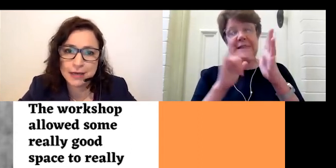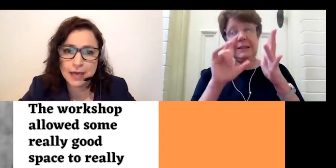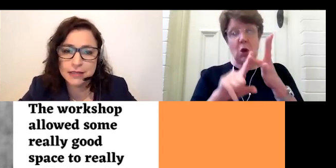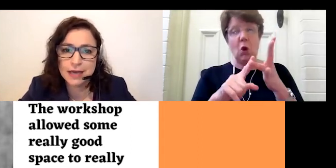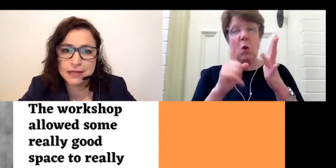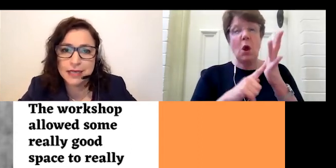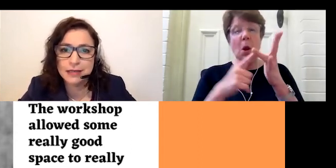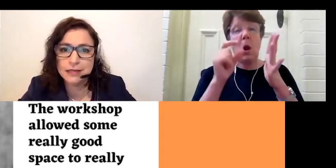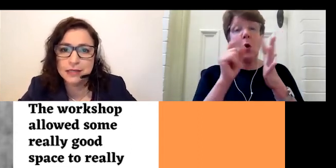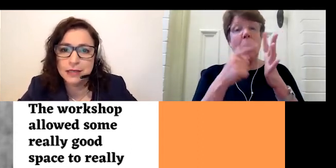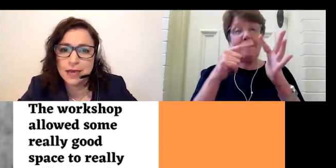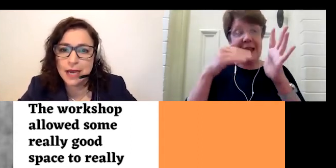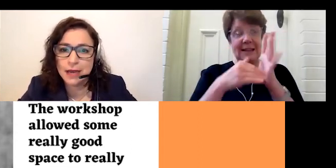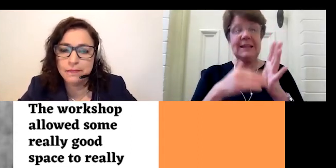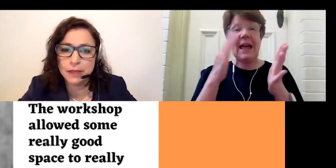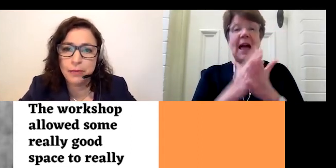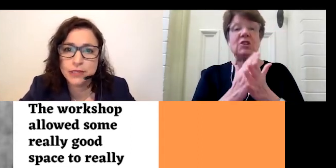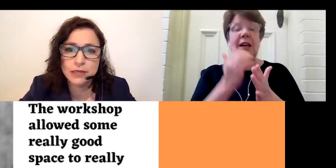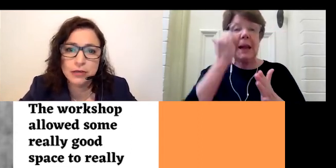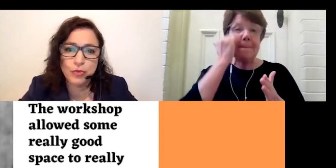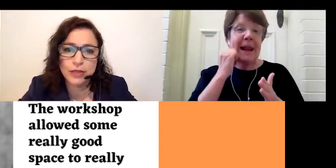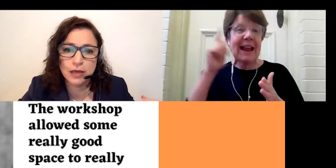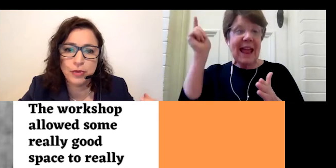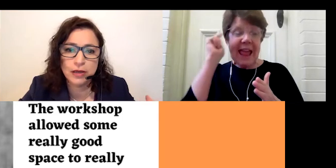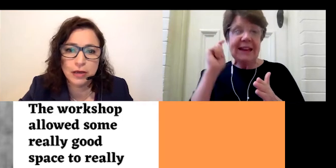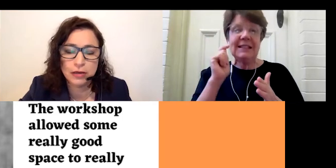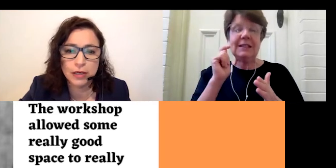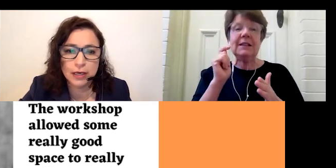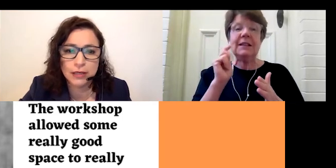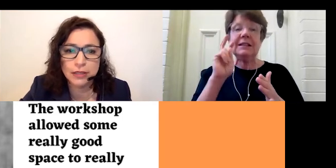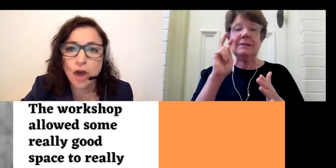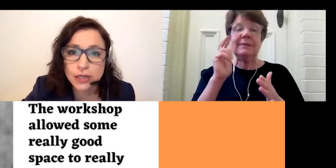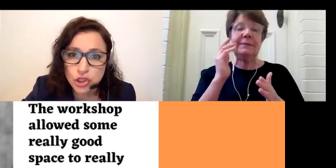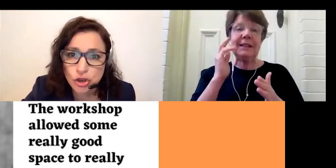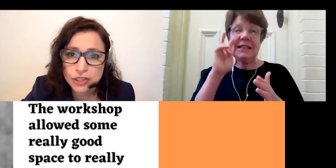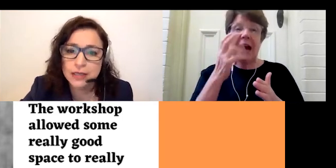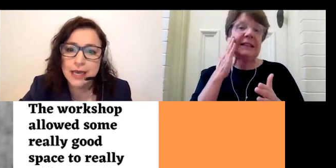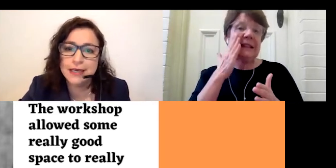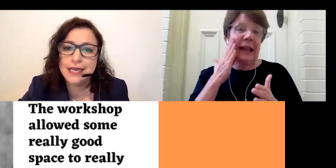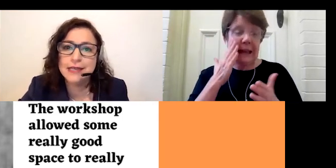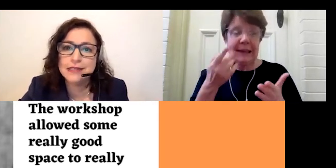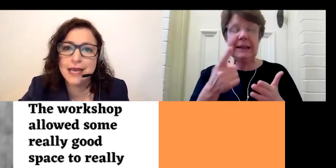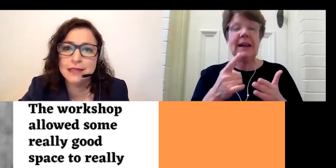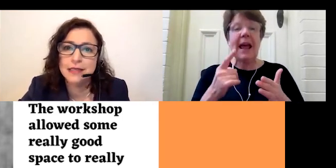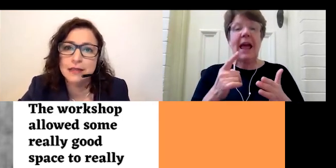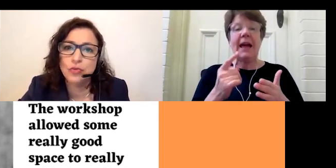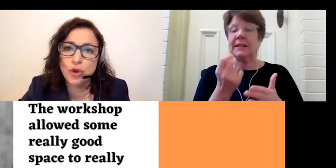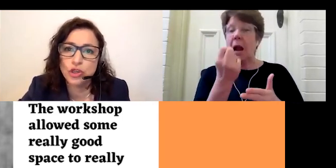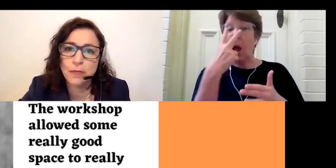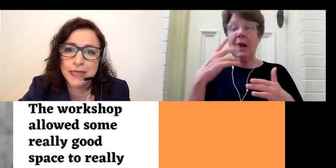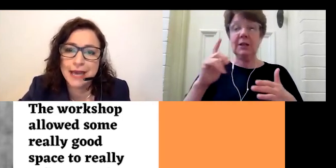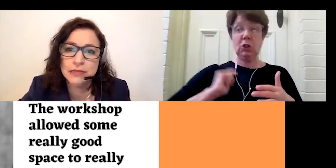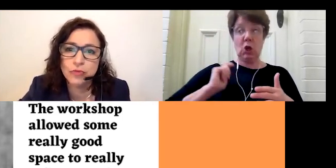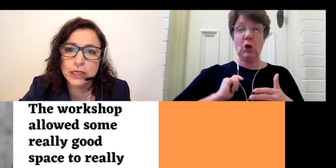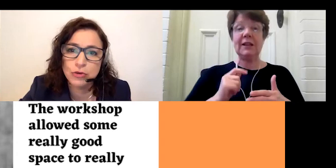black-haired, dark-skinned person with a light shirt, and he has said the